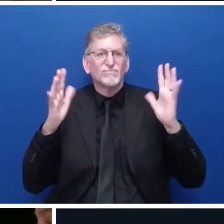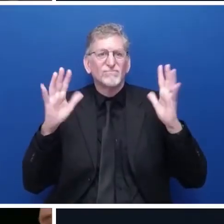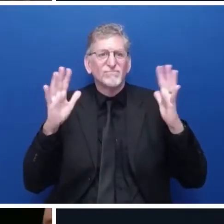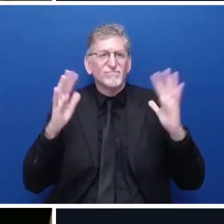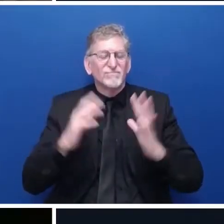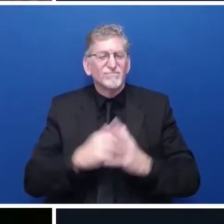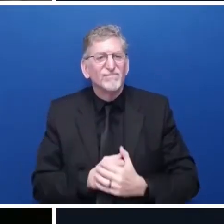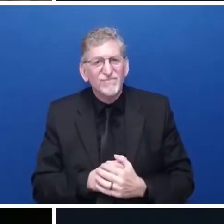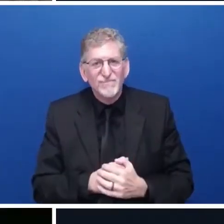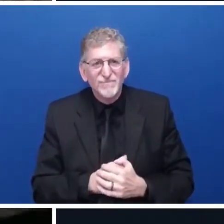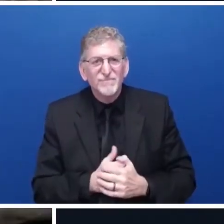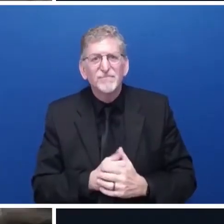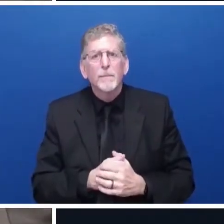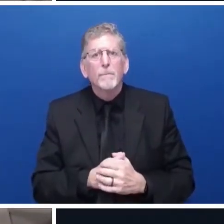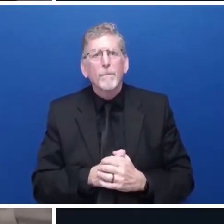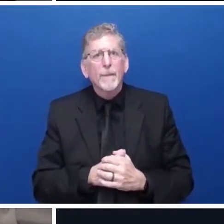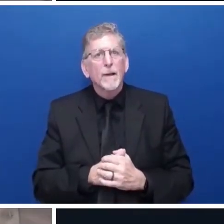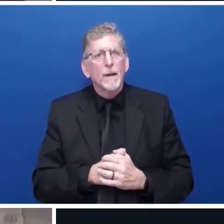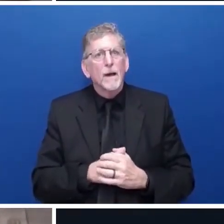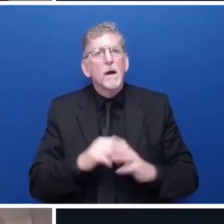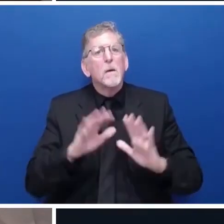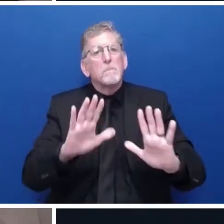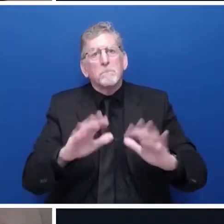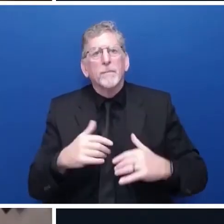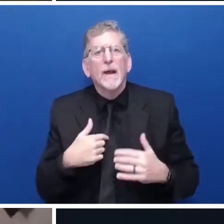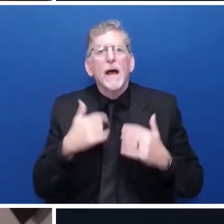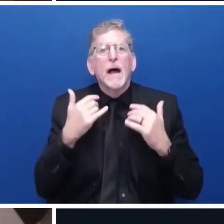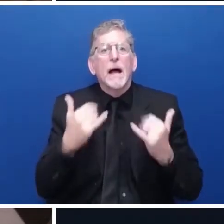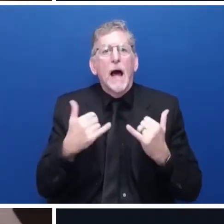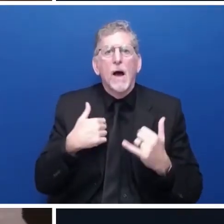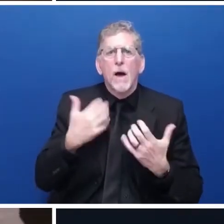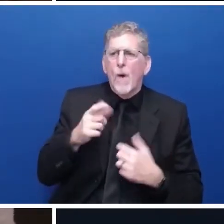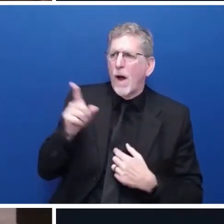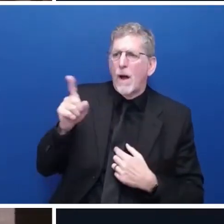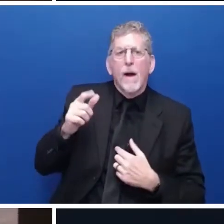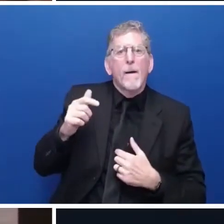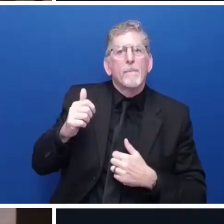And I'd like to have the military aide to please come down